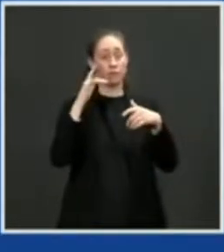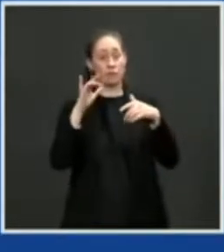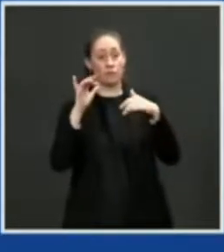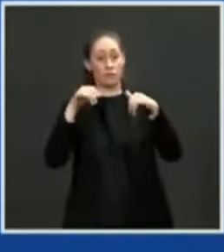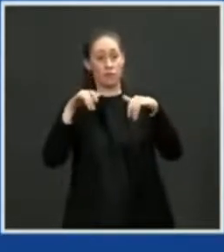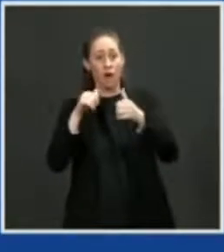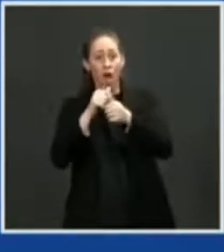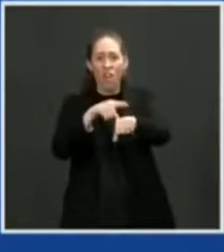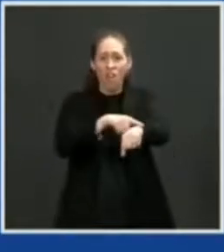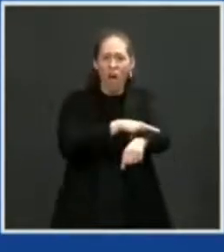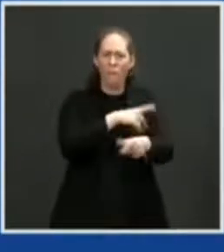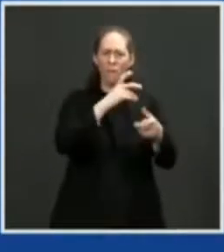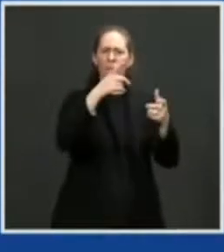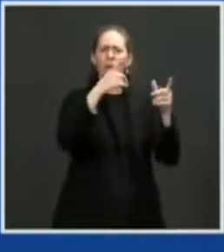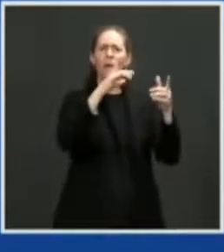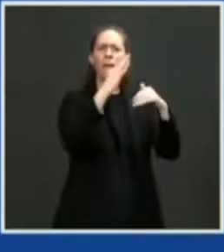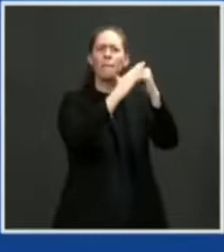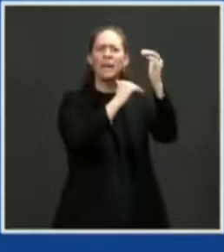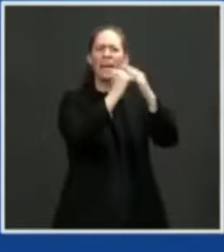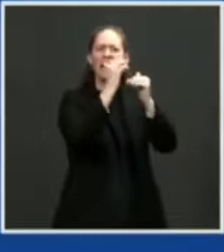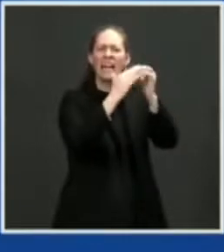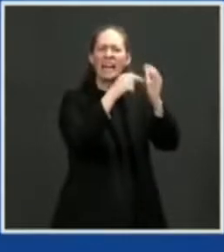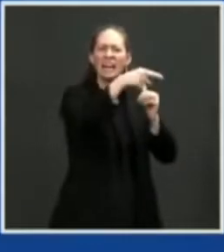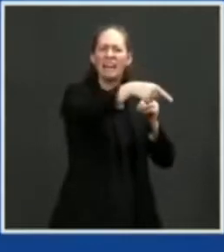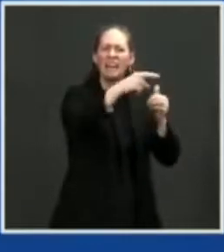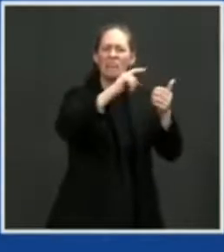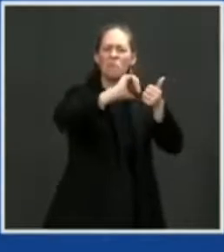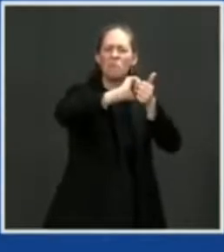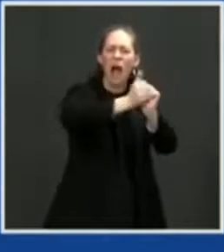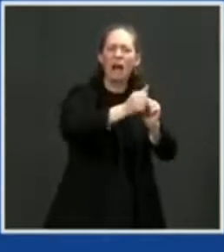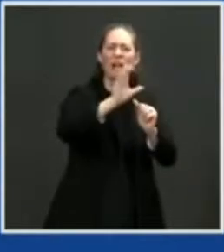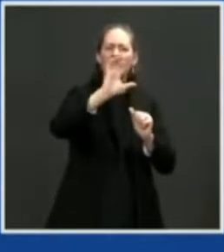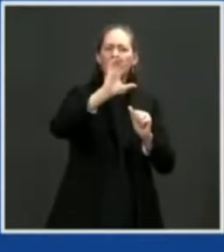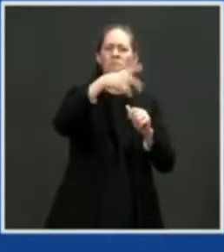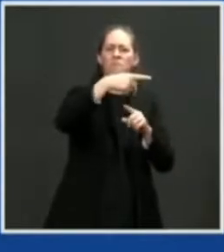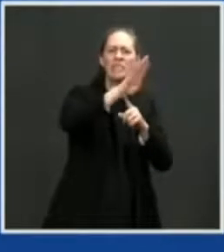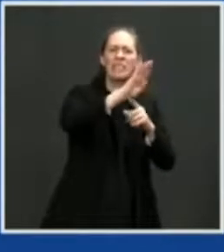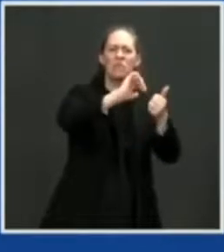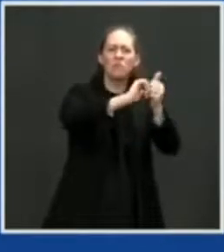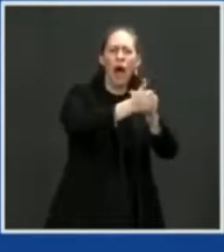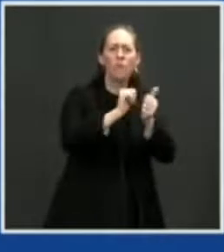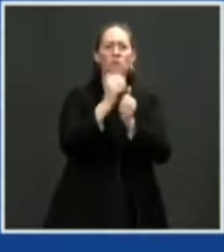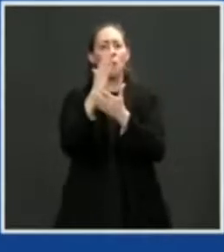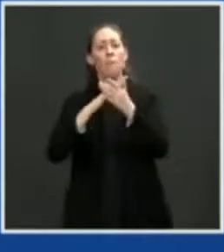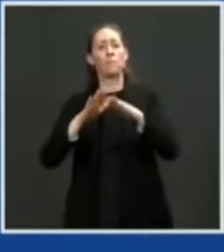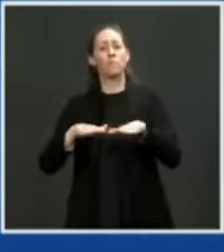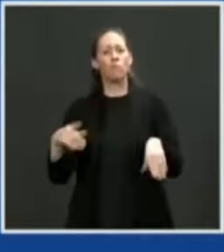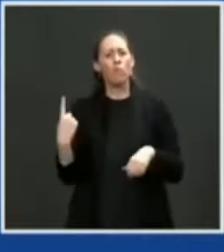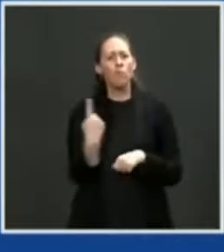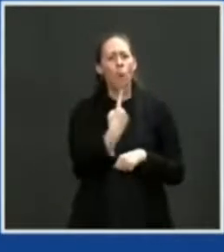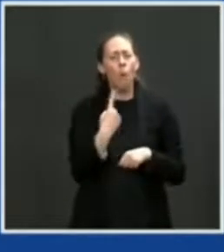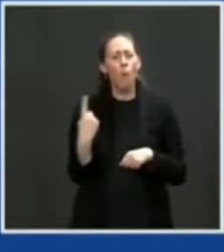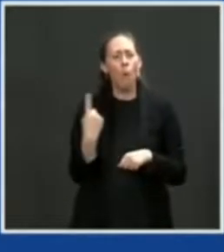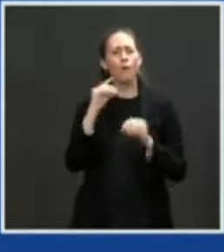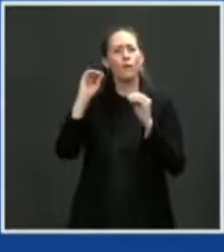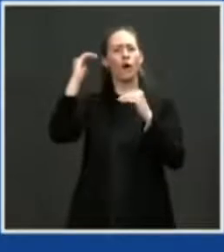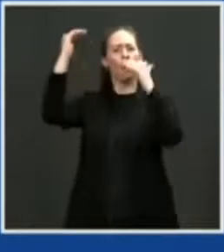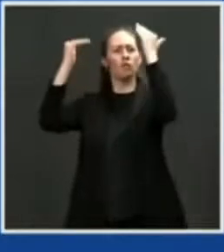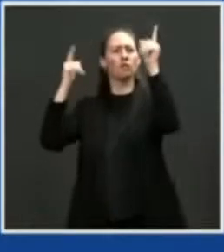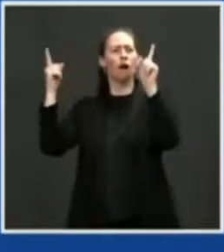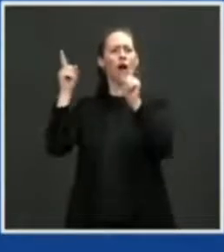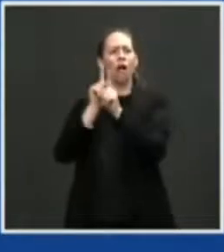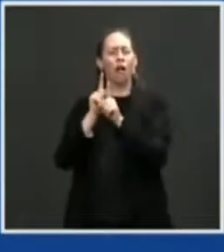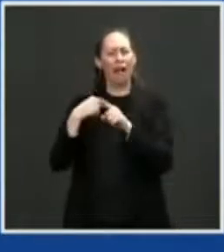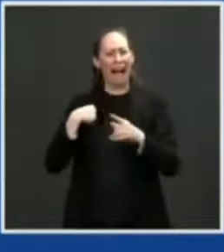run by CPB when it comes to unaccompanied minors? Well, look, I guess I should be flattered. People are coming because I'm the